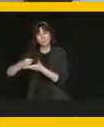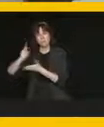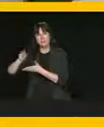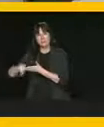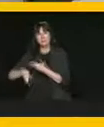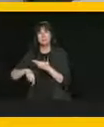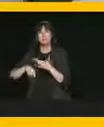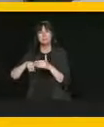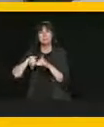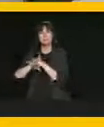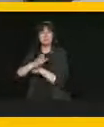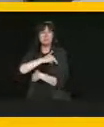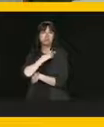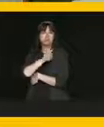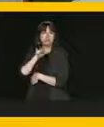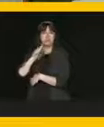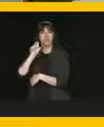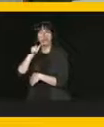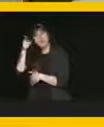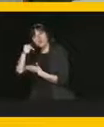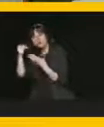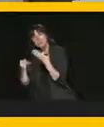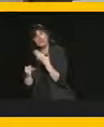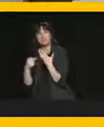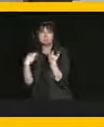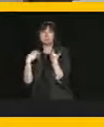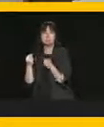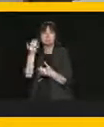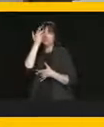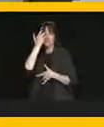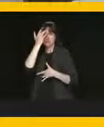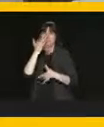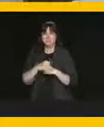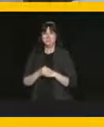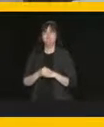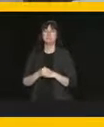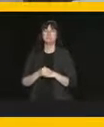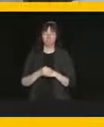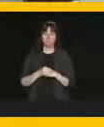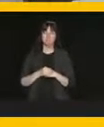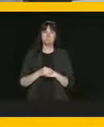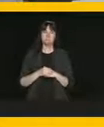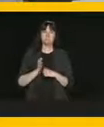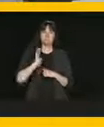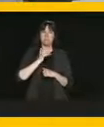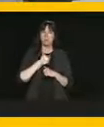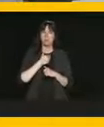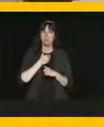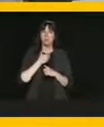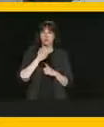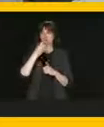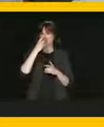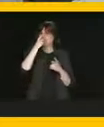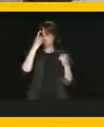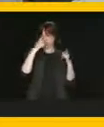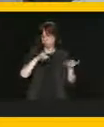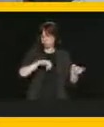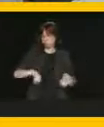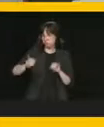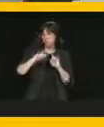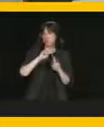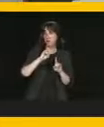access our healthcare system for other reasons. And that is why part of the frameworks agreed to by the provinces and the federal